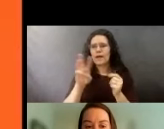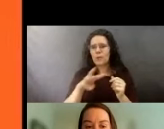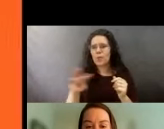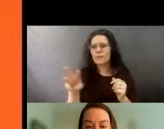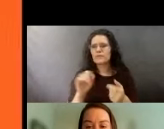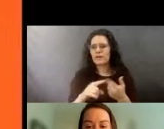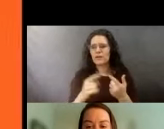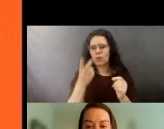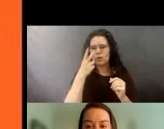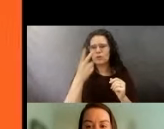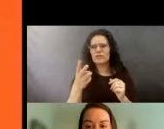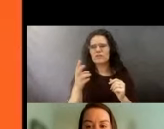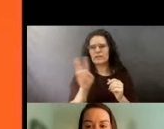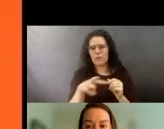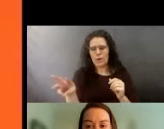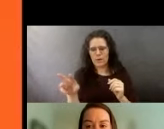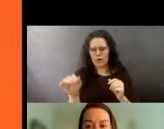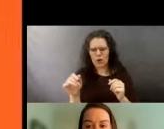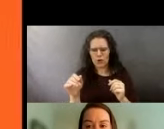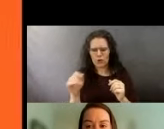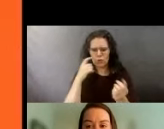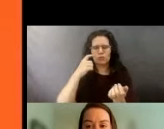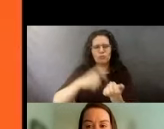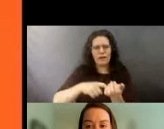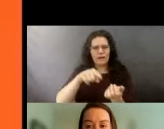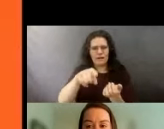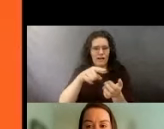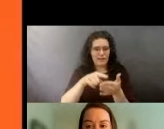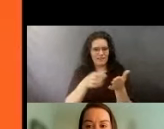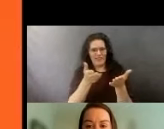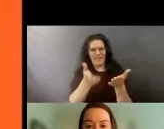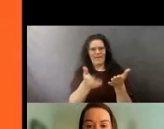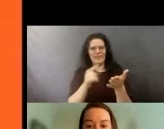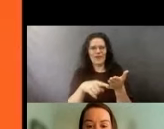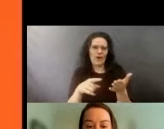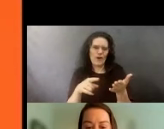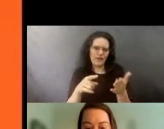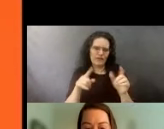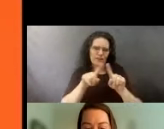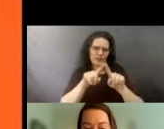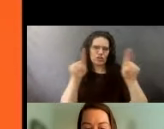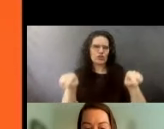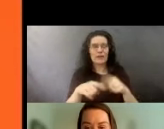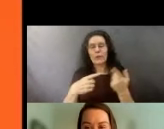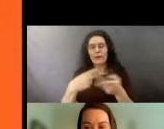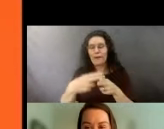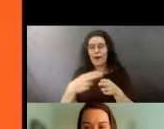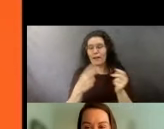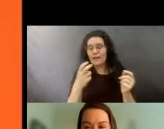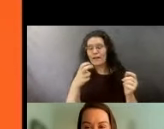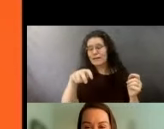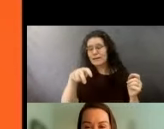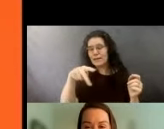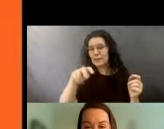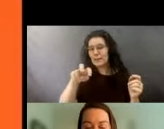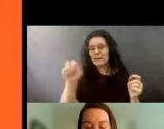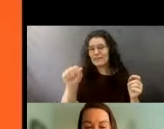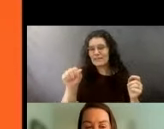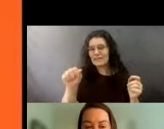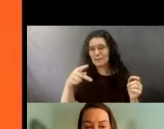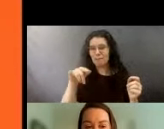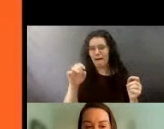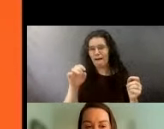you will recognize what appears on the screen. We like to refer to it as our pizza pie slice, where we are